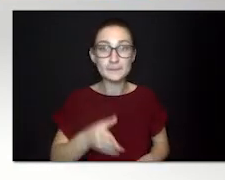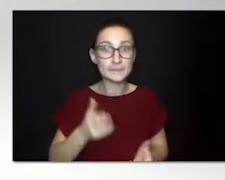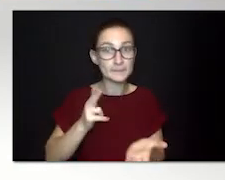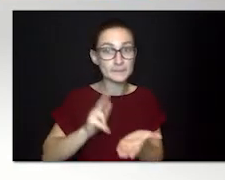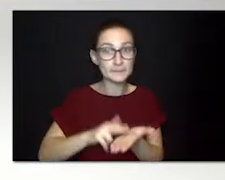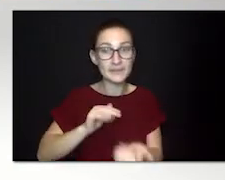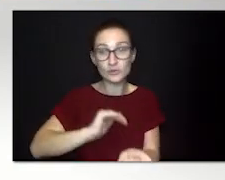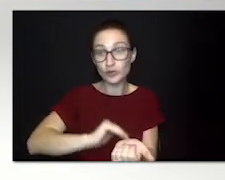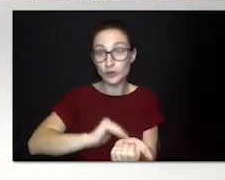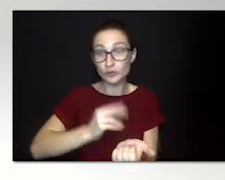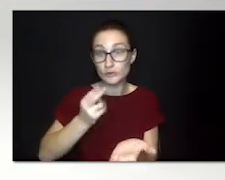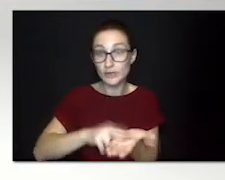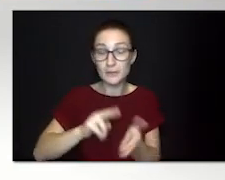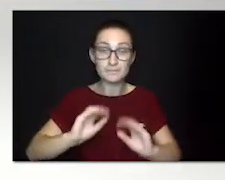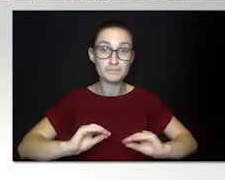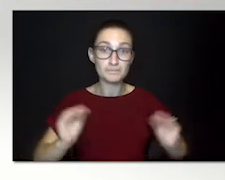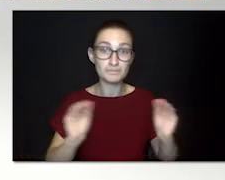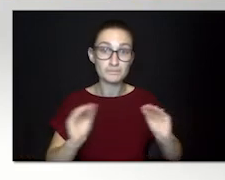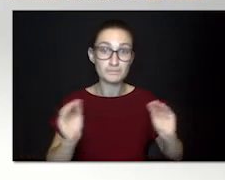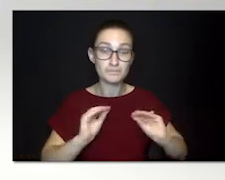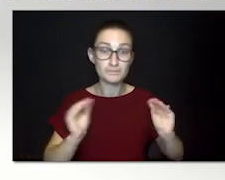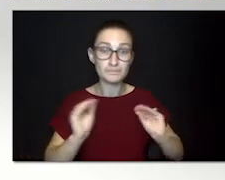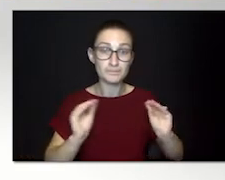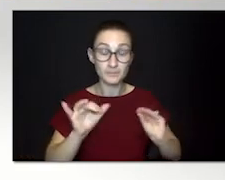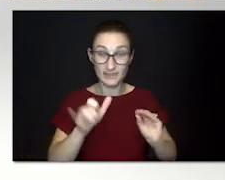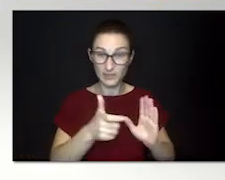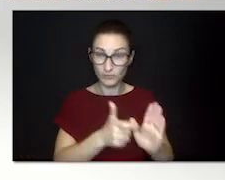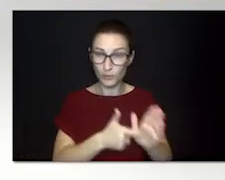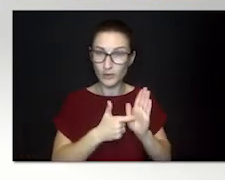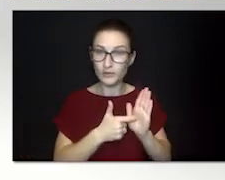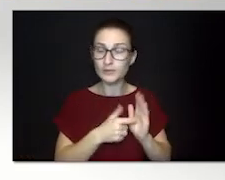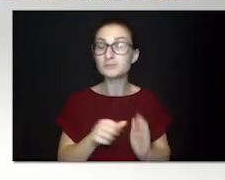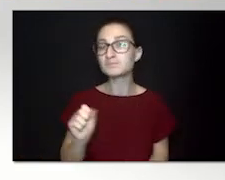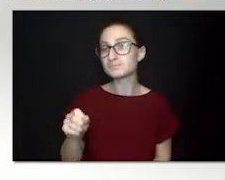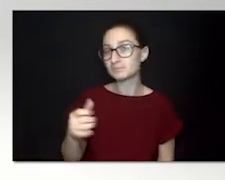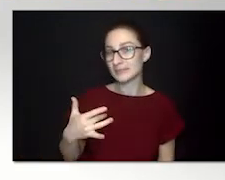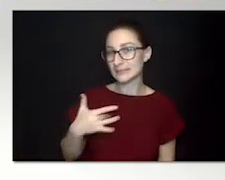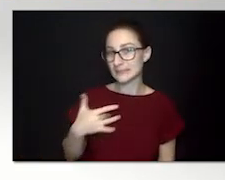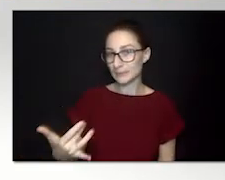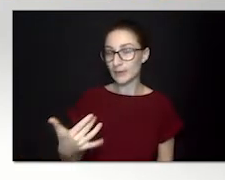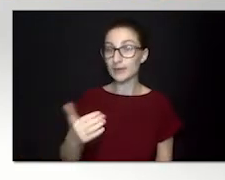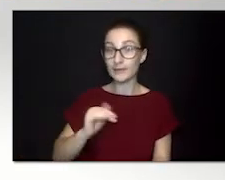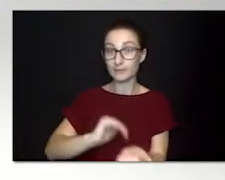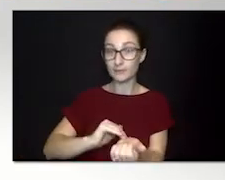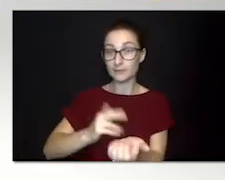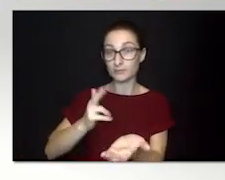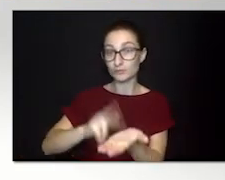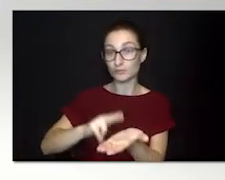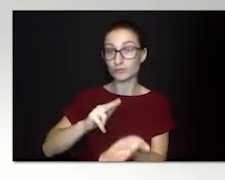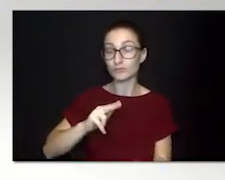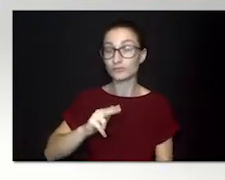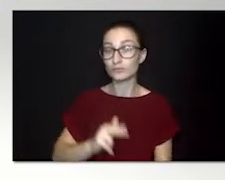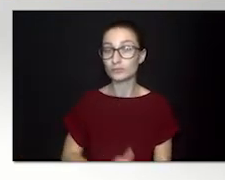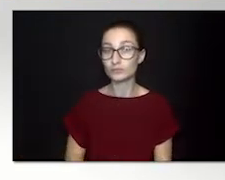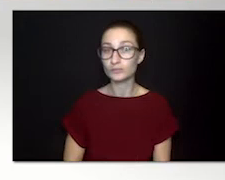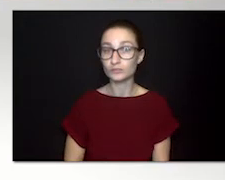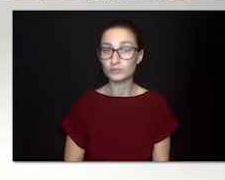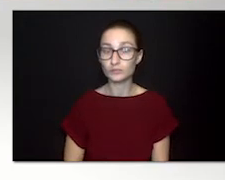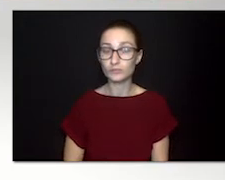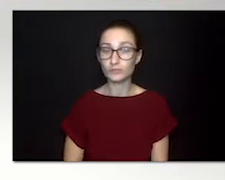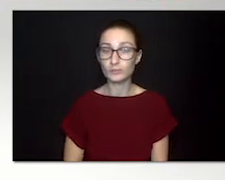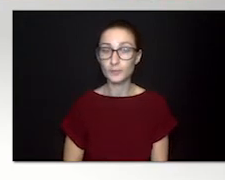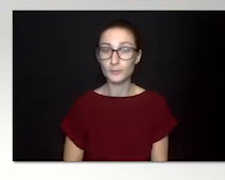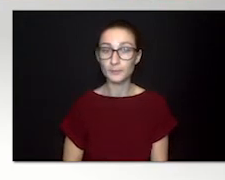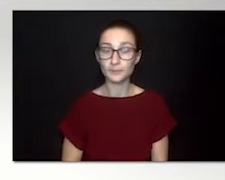anything. And I've never had a problem. Okay. Is that required? Yeah, usually they have to fill out the physician's report. In the